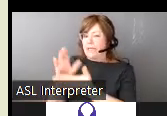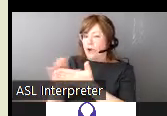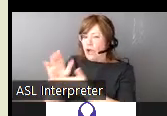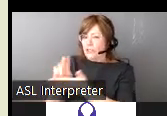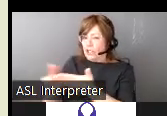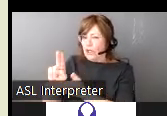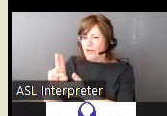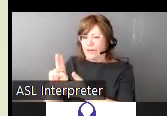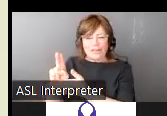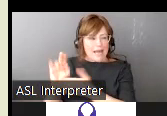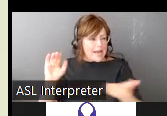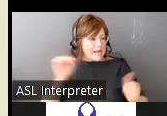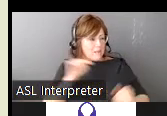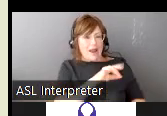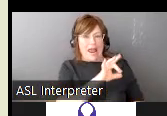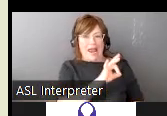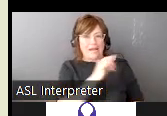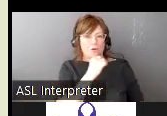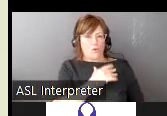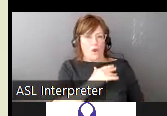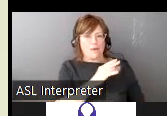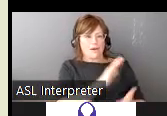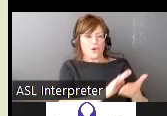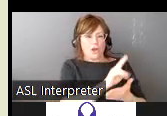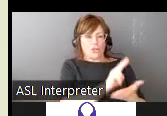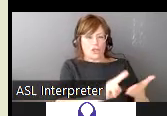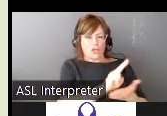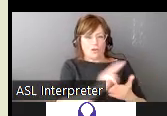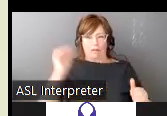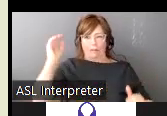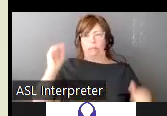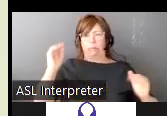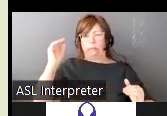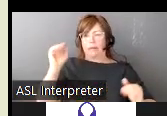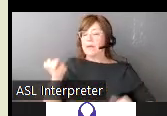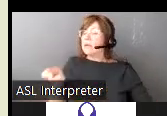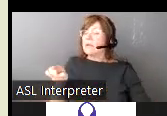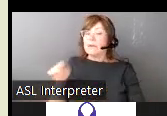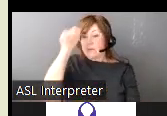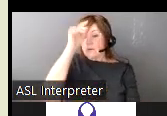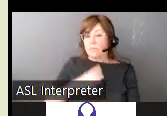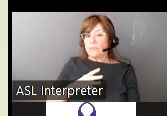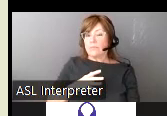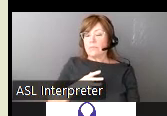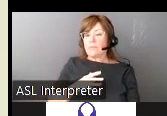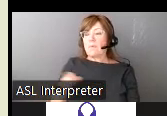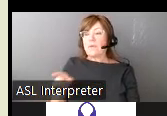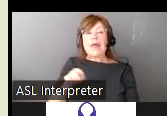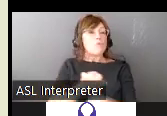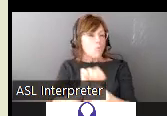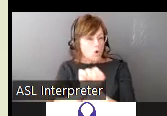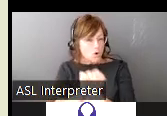the same level of education. This shows that older men were more likely to have participated in the labor